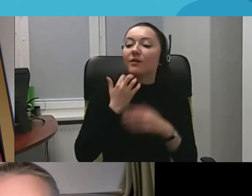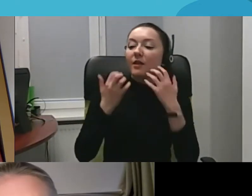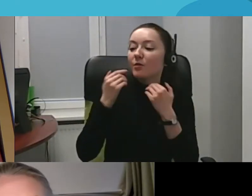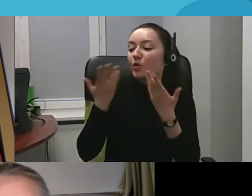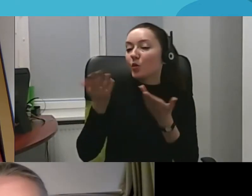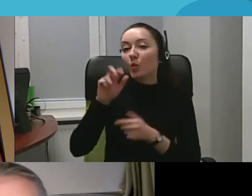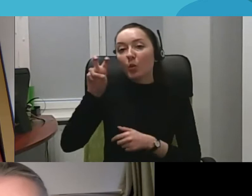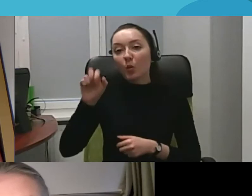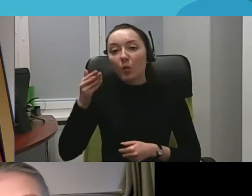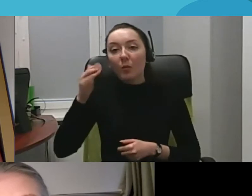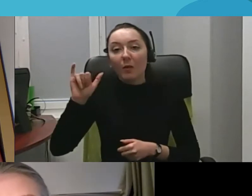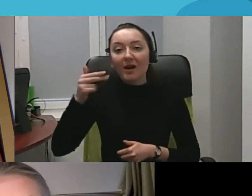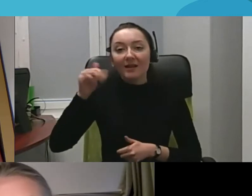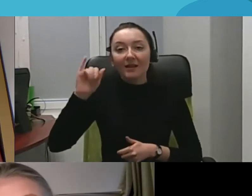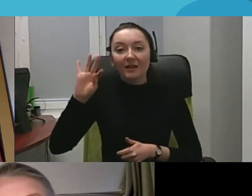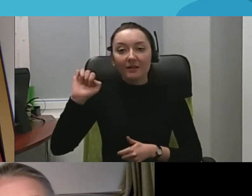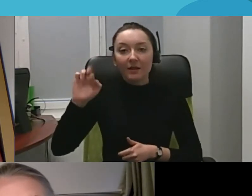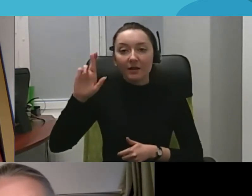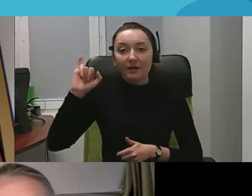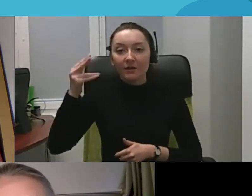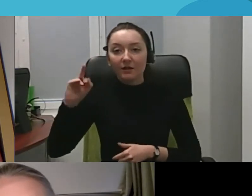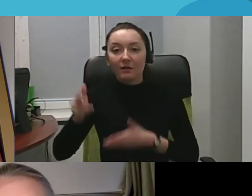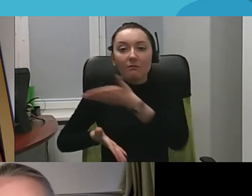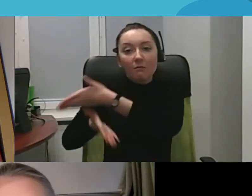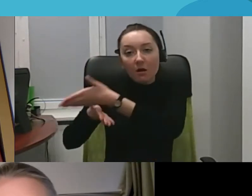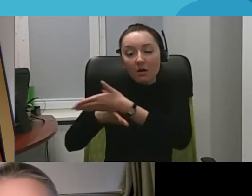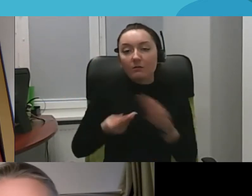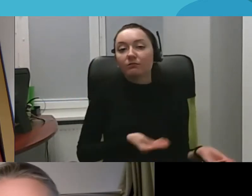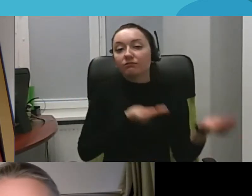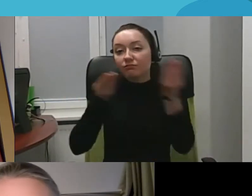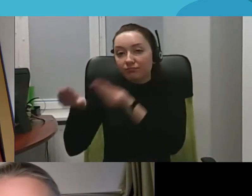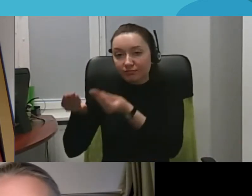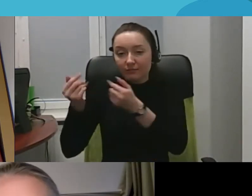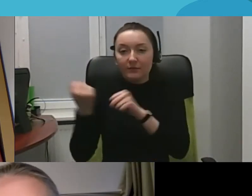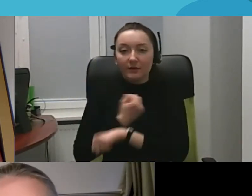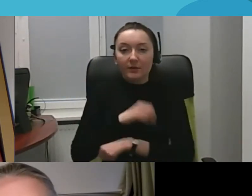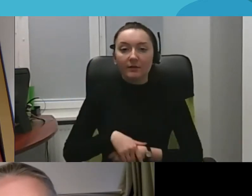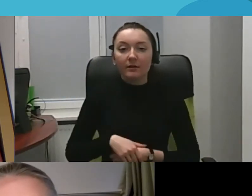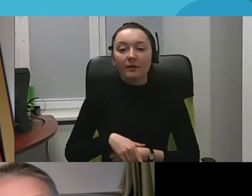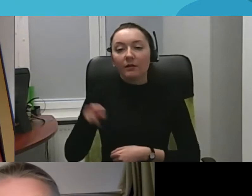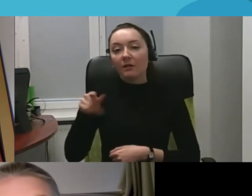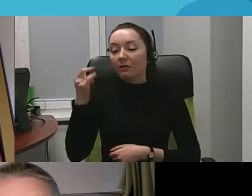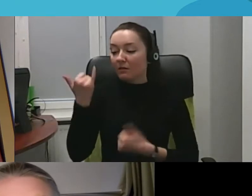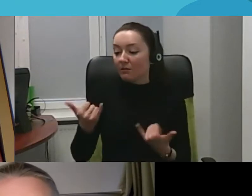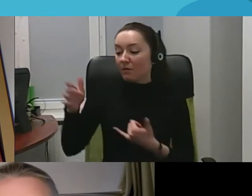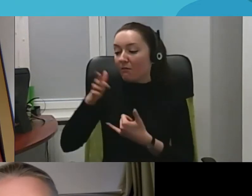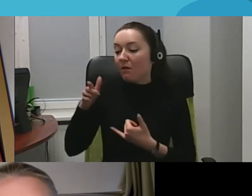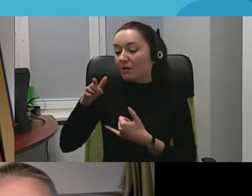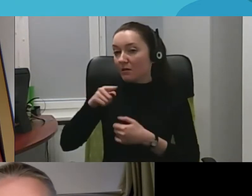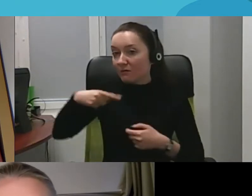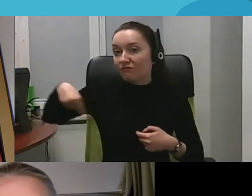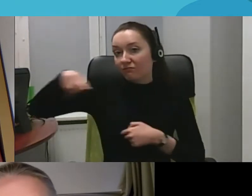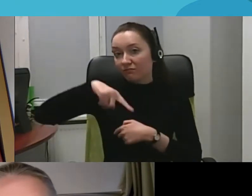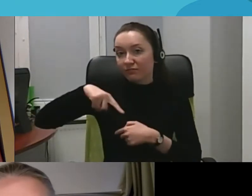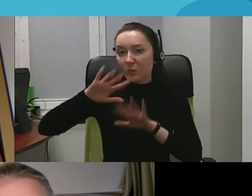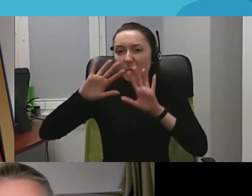of the following the crackdown on peaceful protesters. And I can only repeat this because